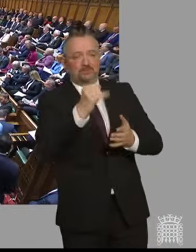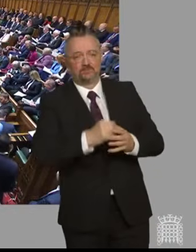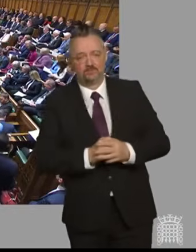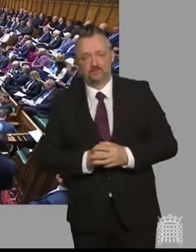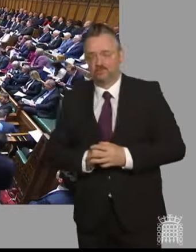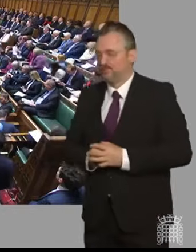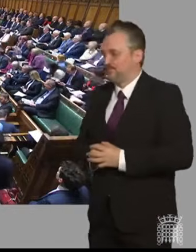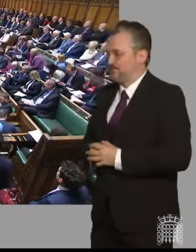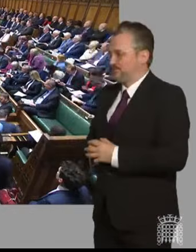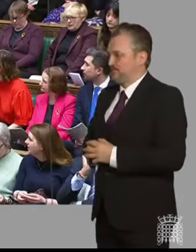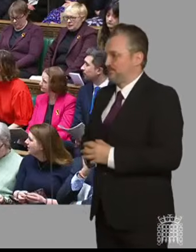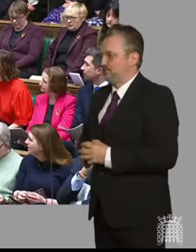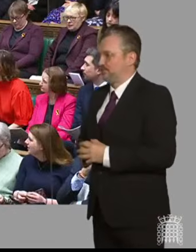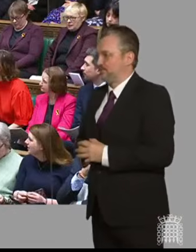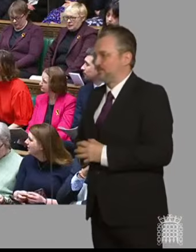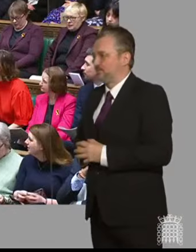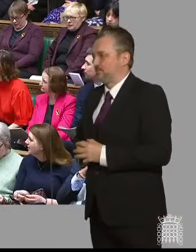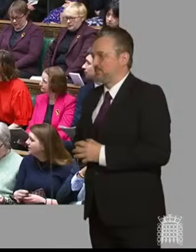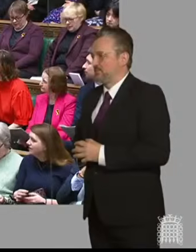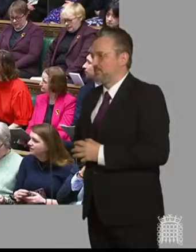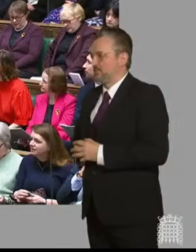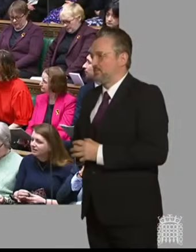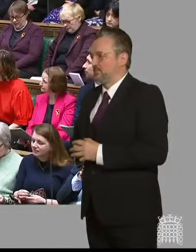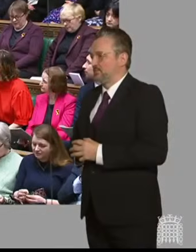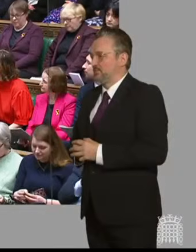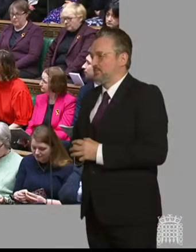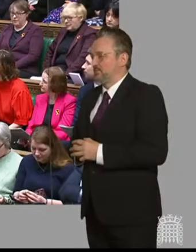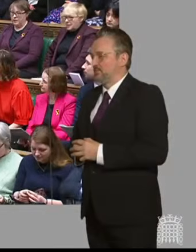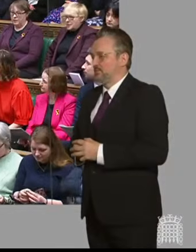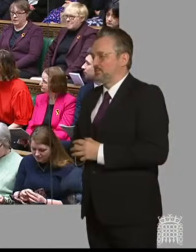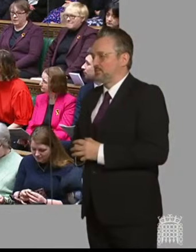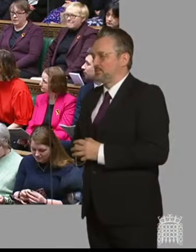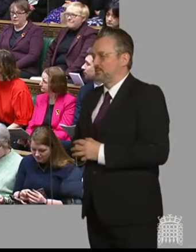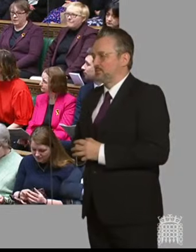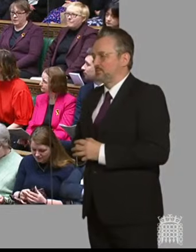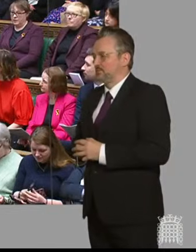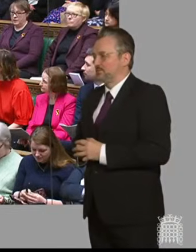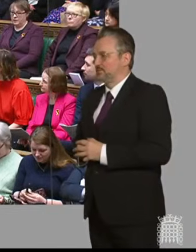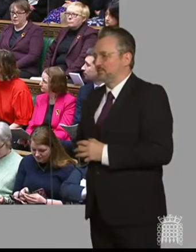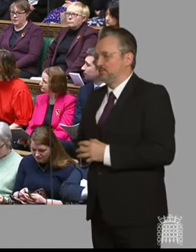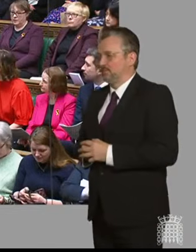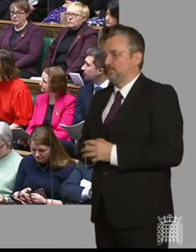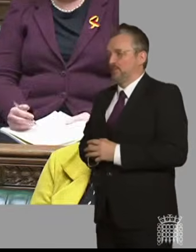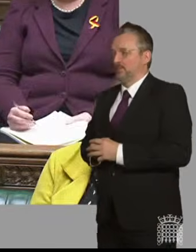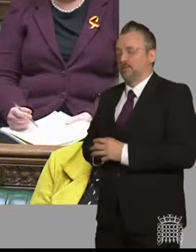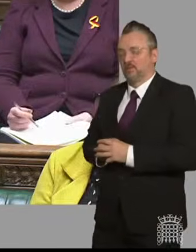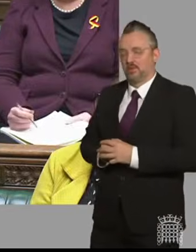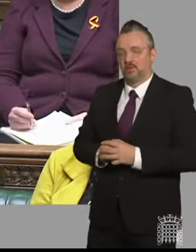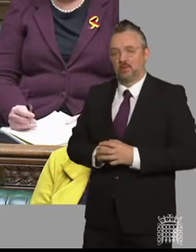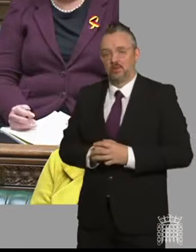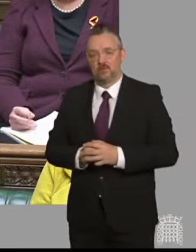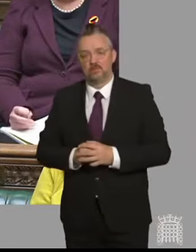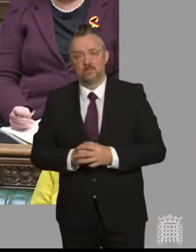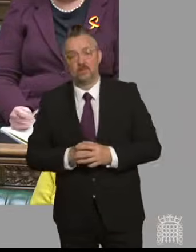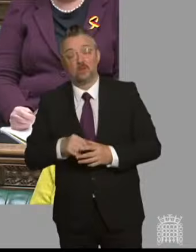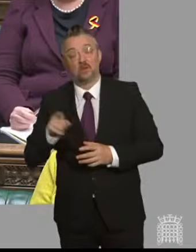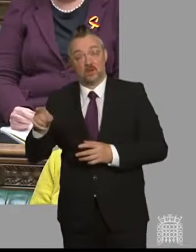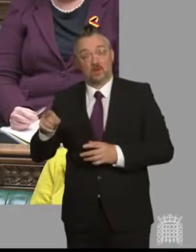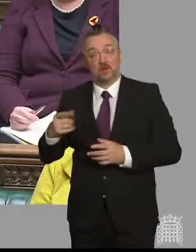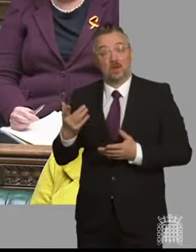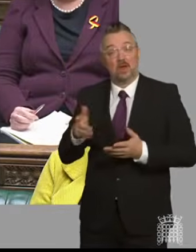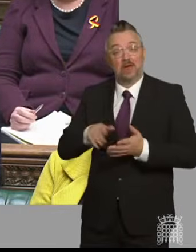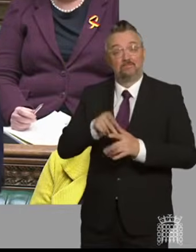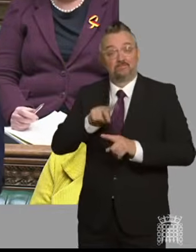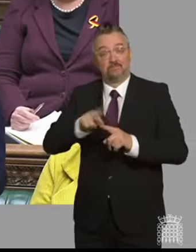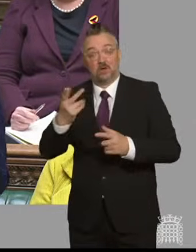the UK is currently spending over £14,000 a year on a full-time nursery place. Last year,